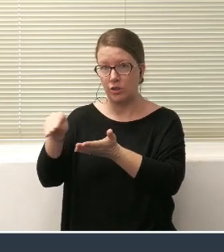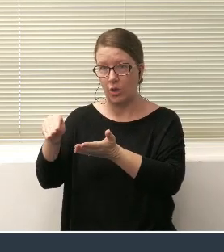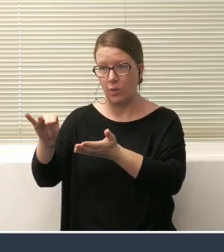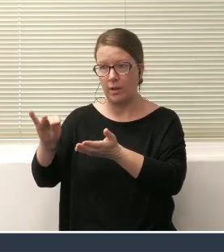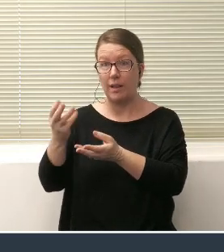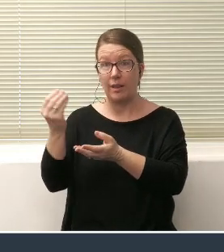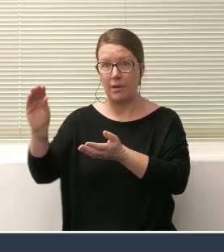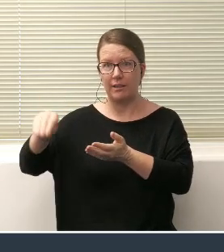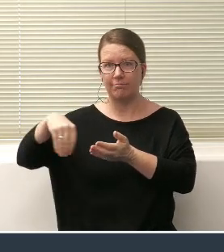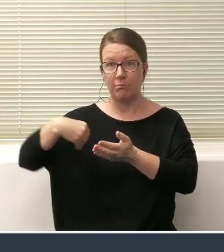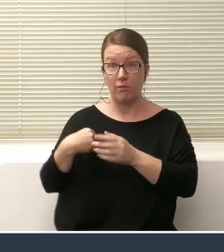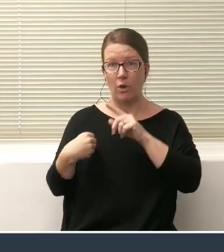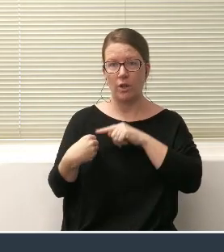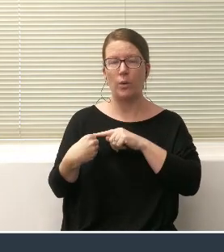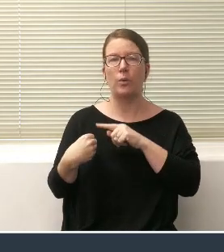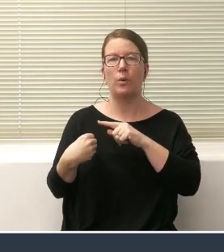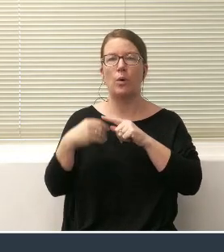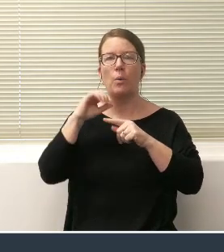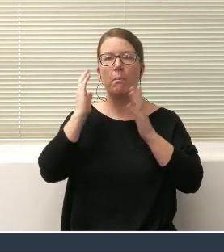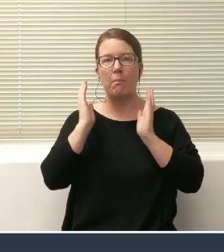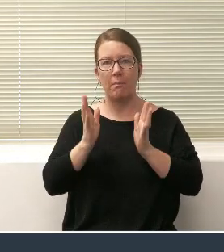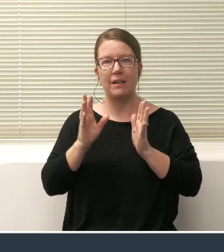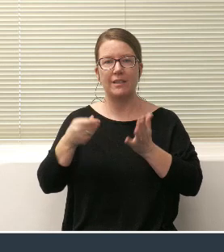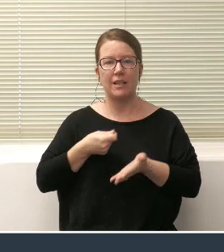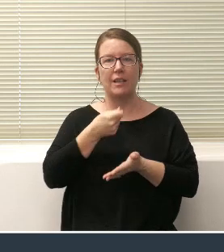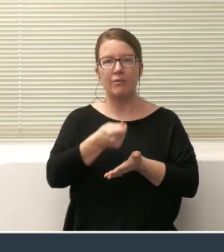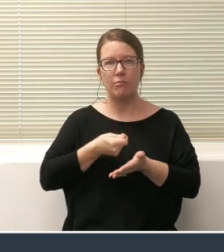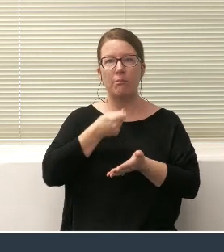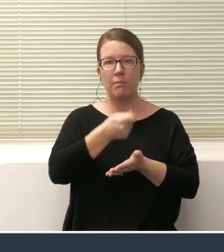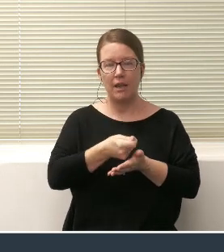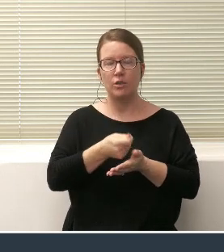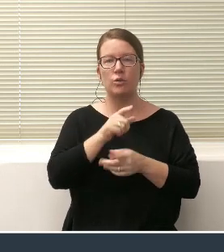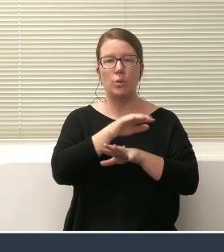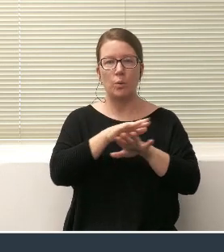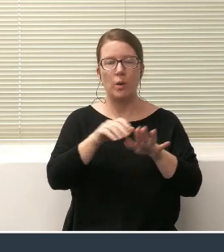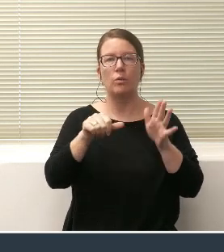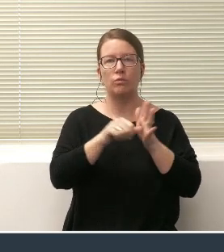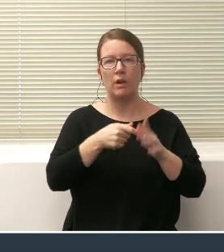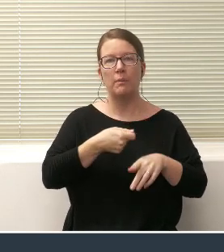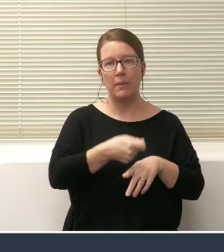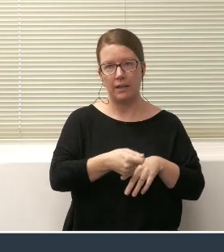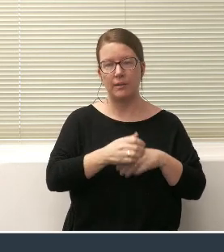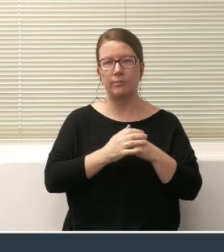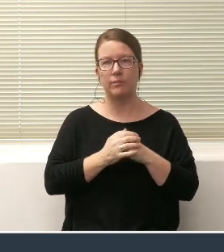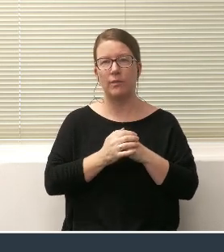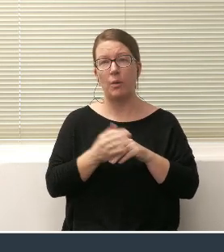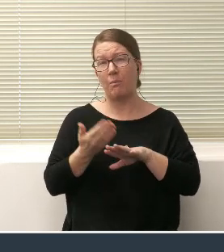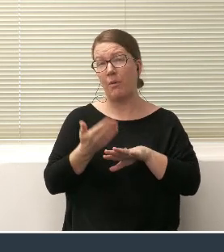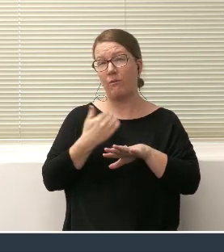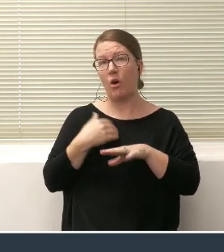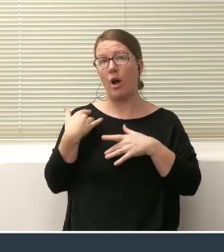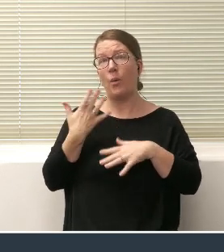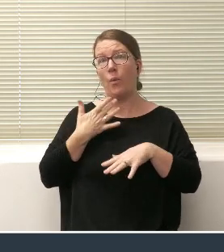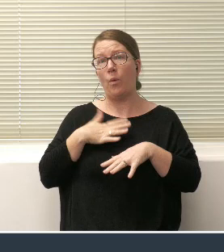portfolio that the ratepayers hold has got to return an income to them over time. I was initially hopeful we could see,